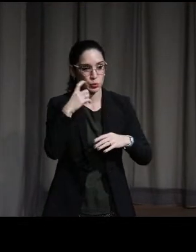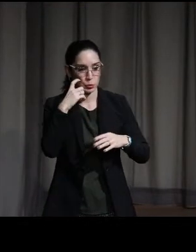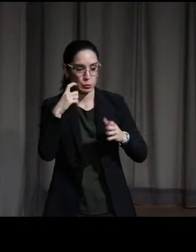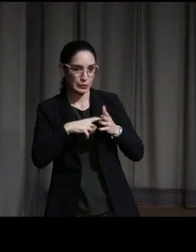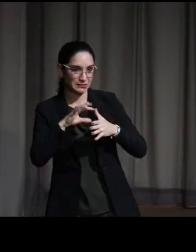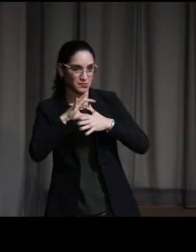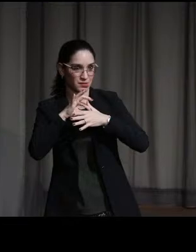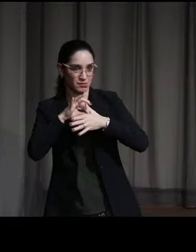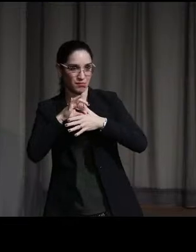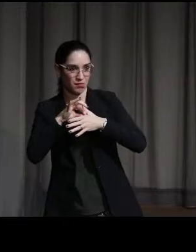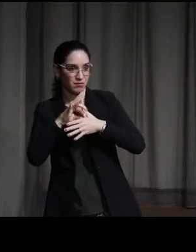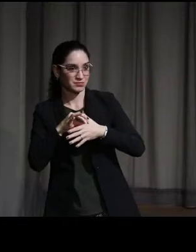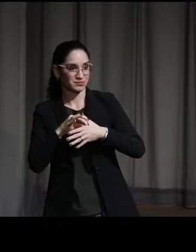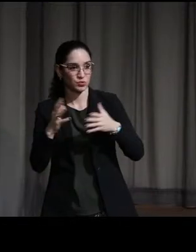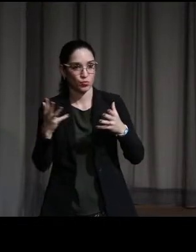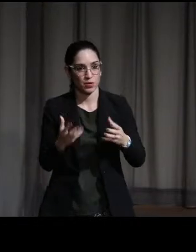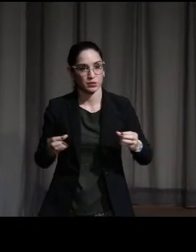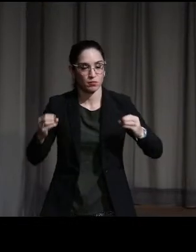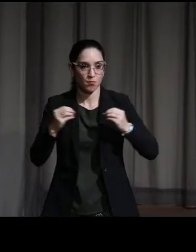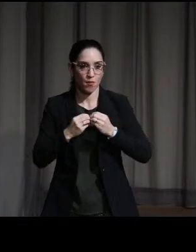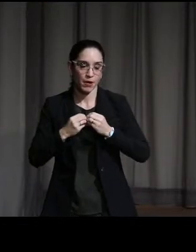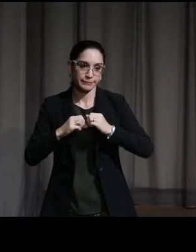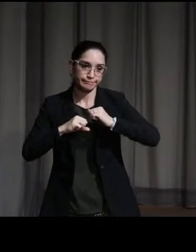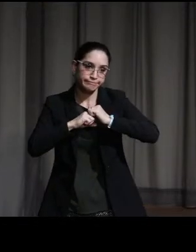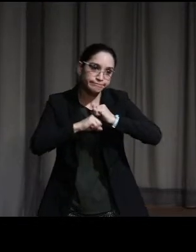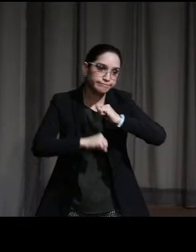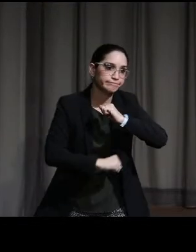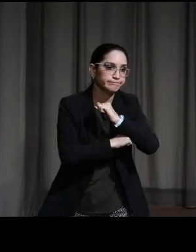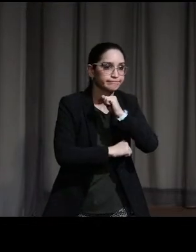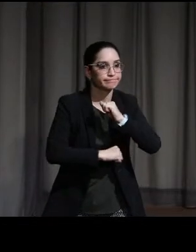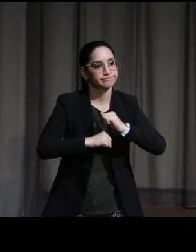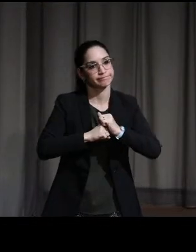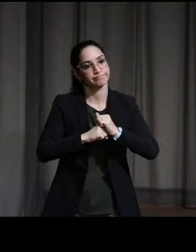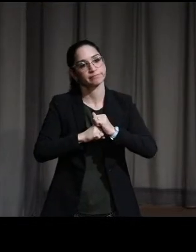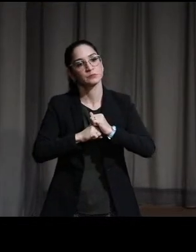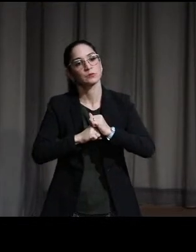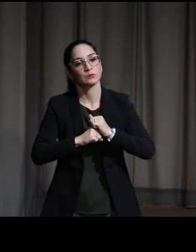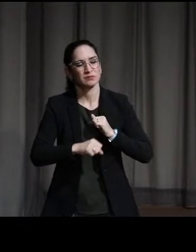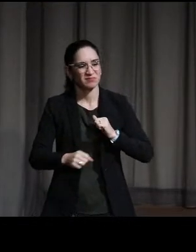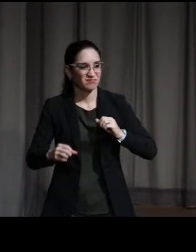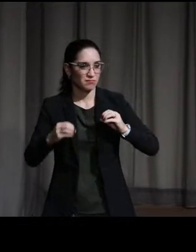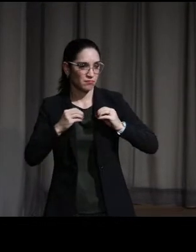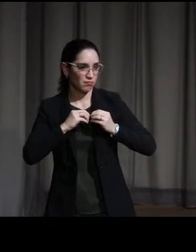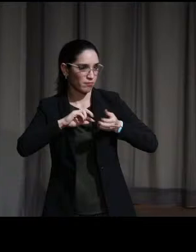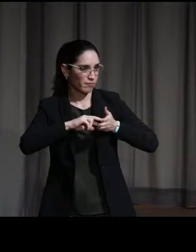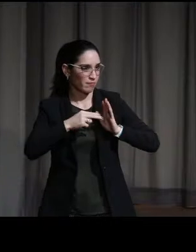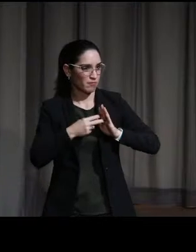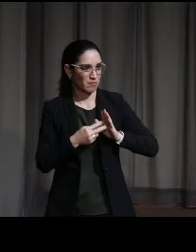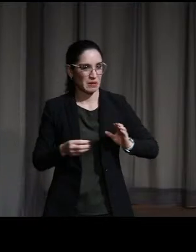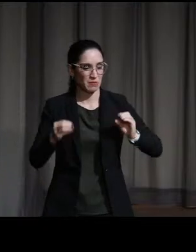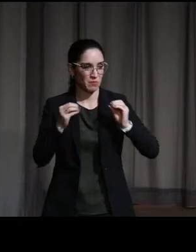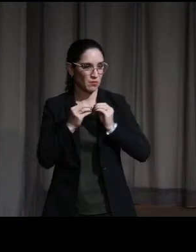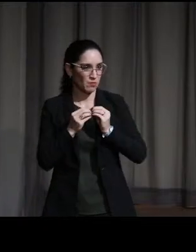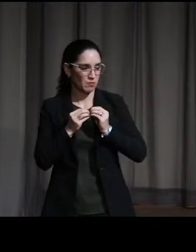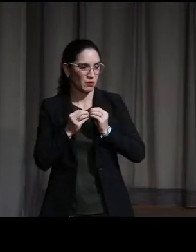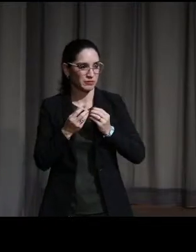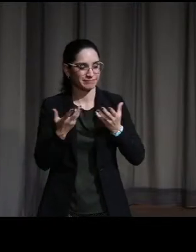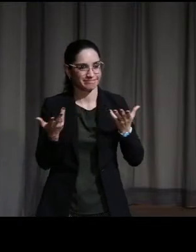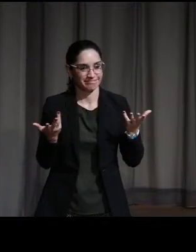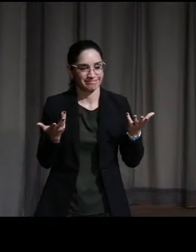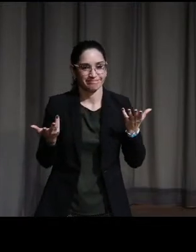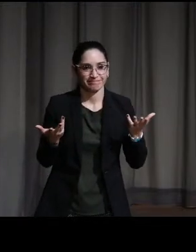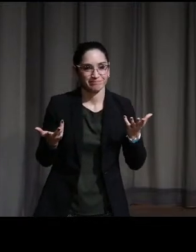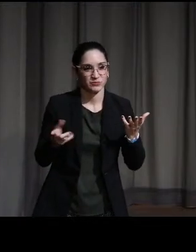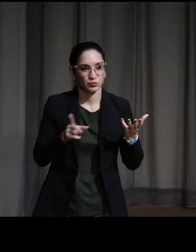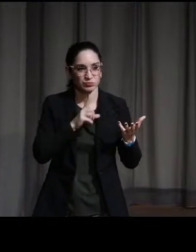getting firmer, I guess to say that. Which I think makes it all the more, well, I can put up this